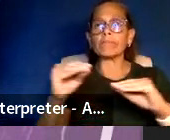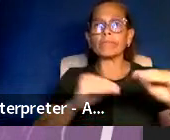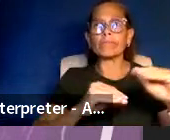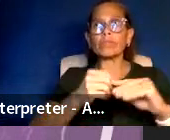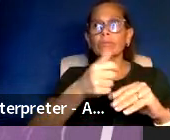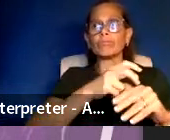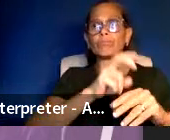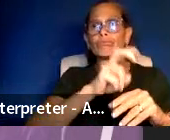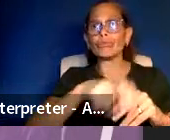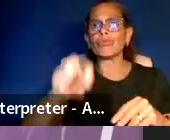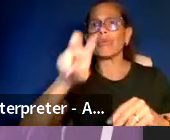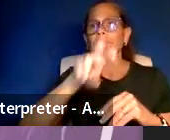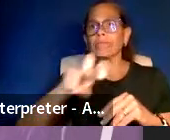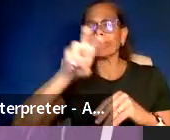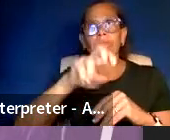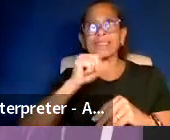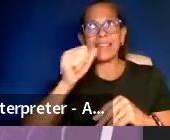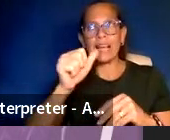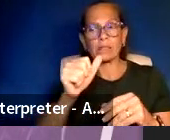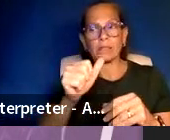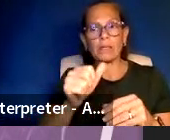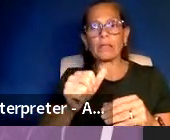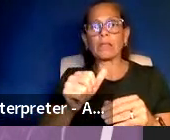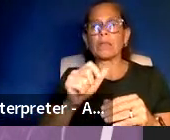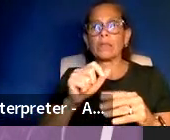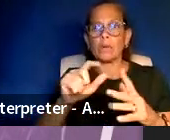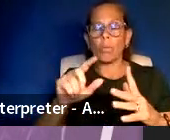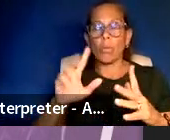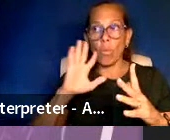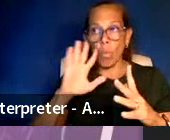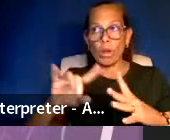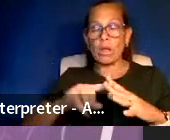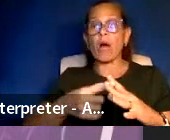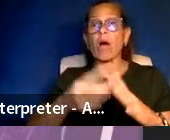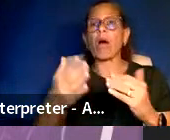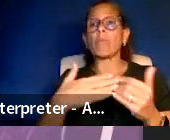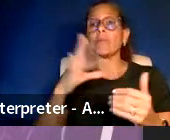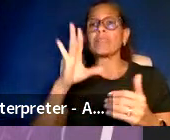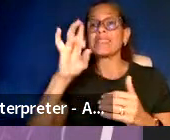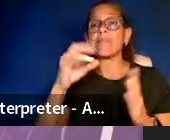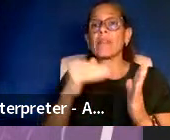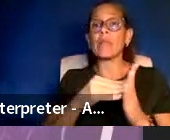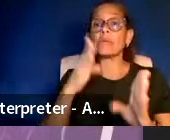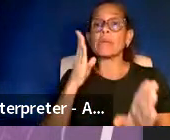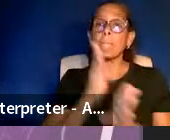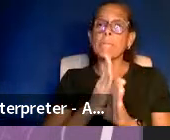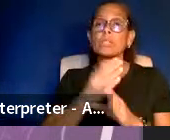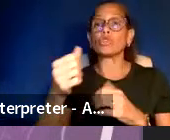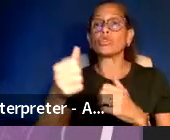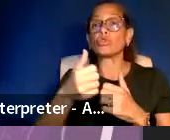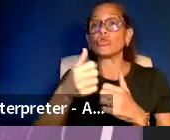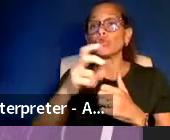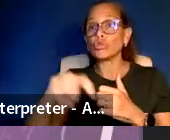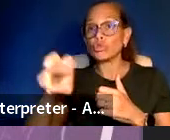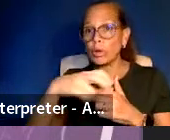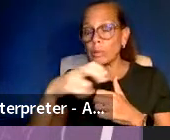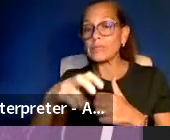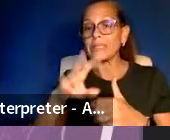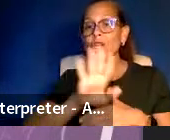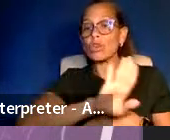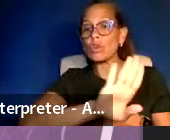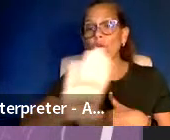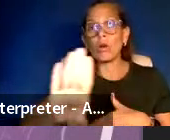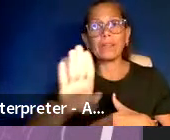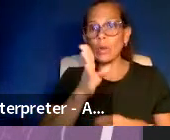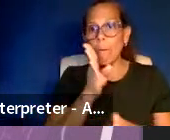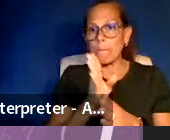around. These will induce almost 7,000 bus trips. In your own illustrations, there's no